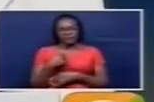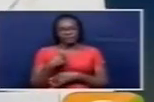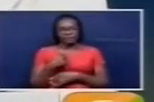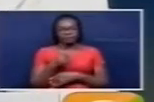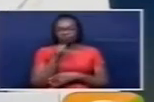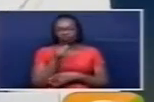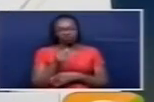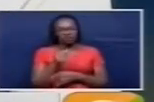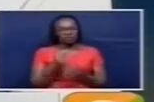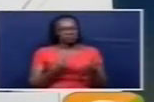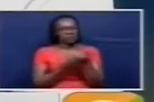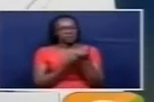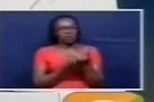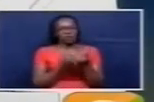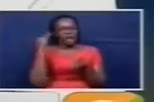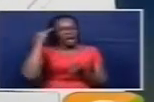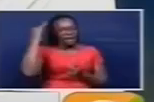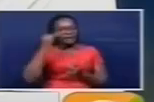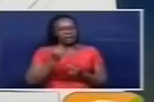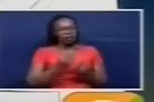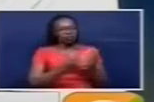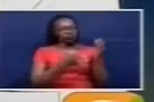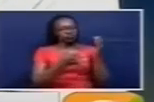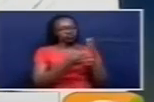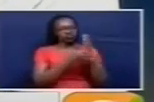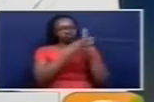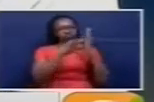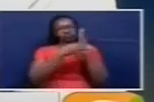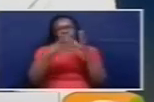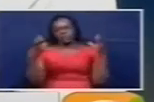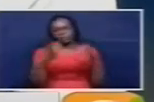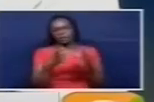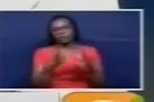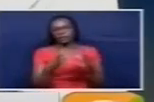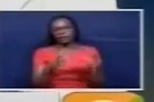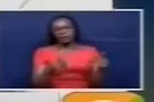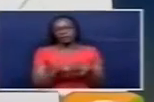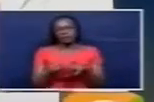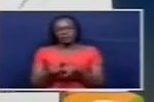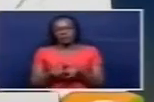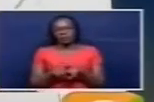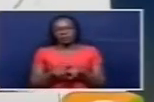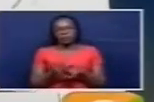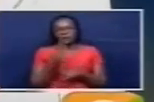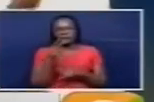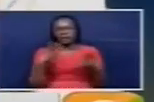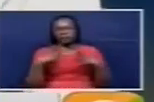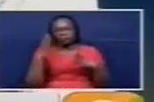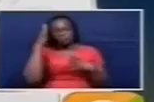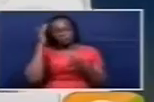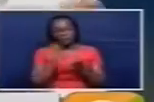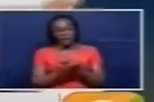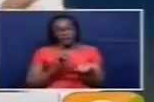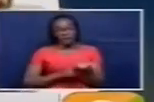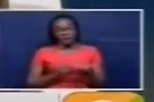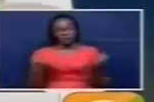parties. We don't share values. And so I went to the Kweli party. I know people are not going to look at the party, they're going to look at me. And I know people know that when you vote for a suit, you're